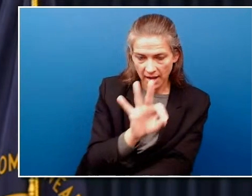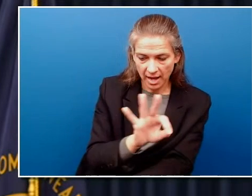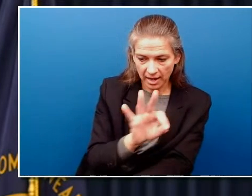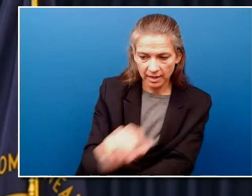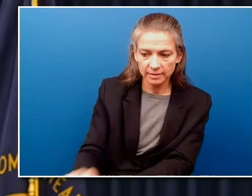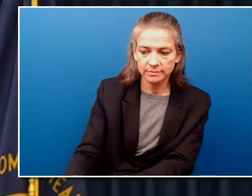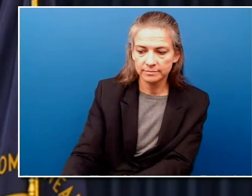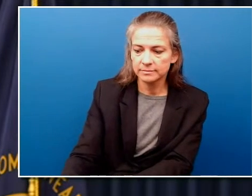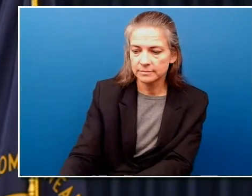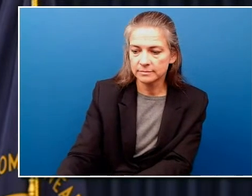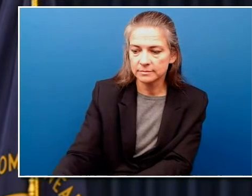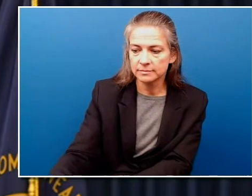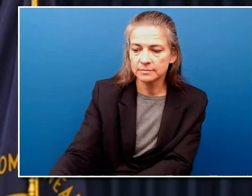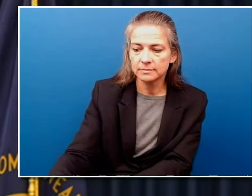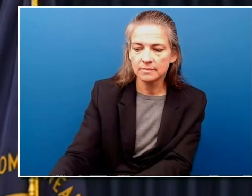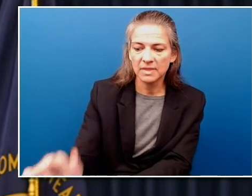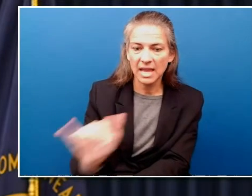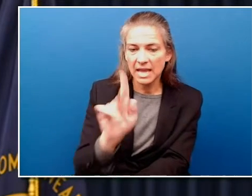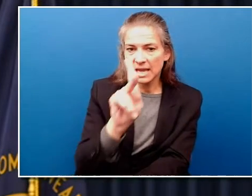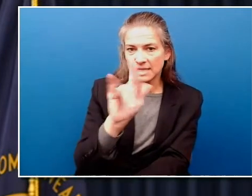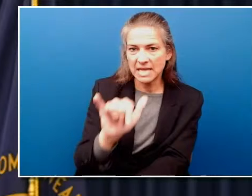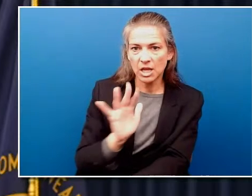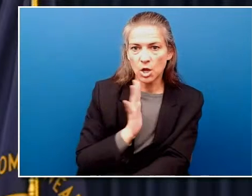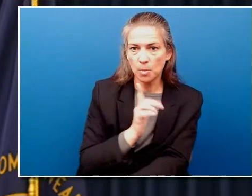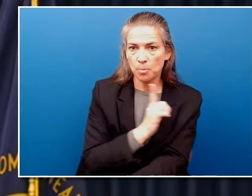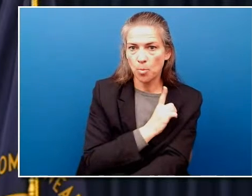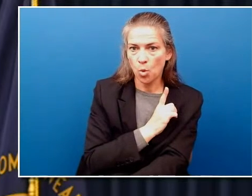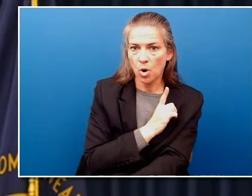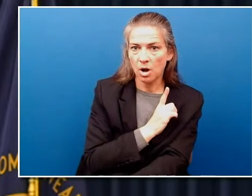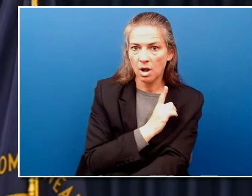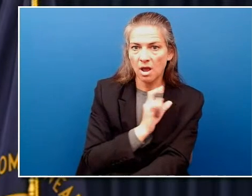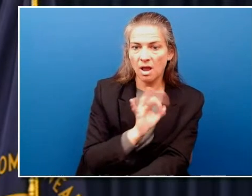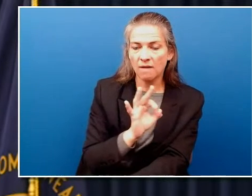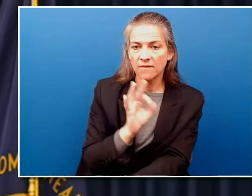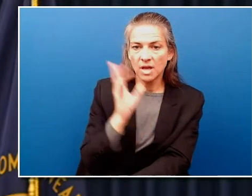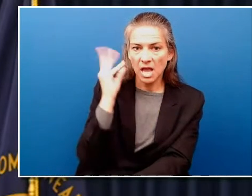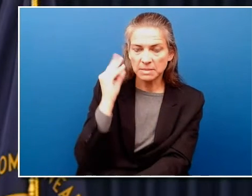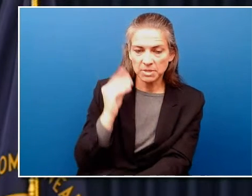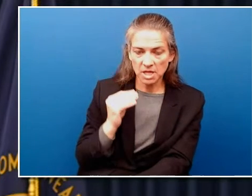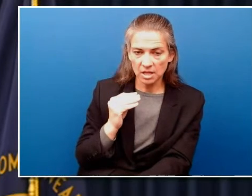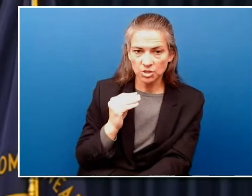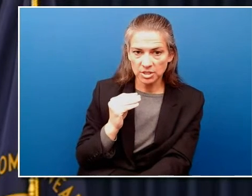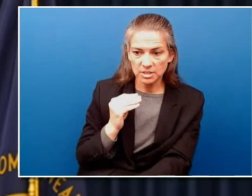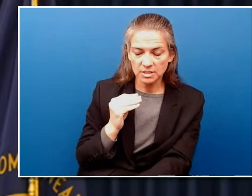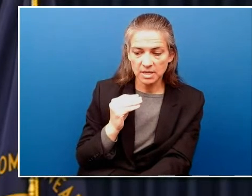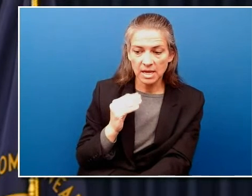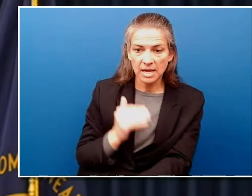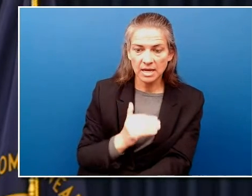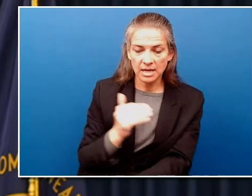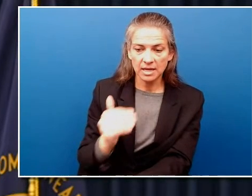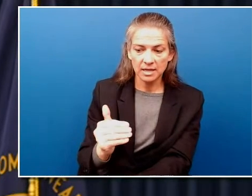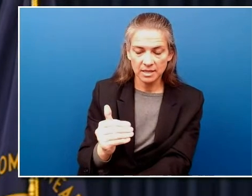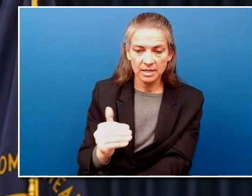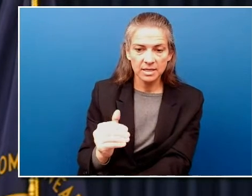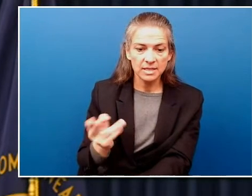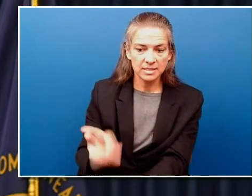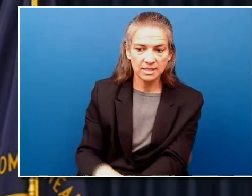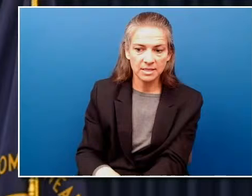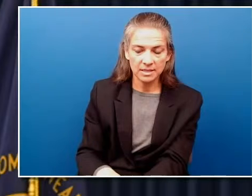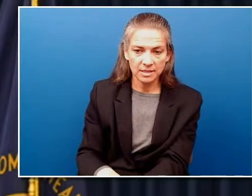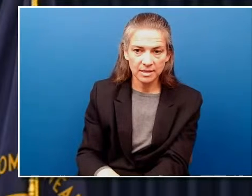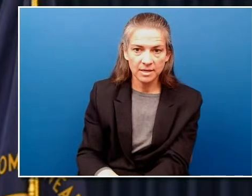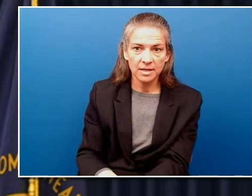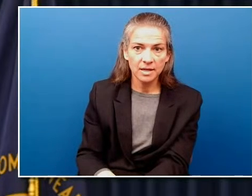Board of Cosmetology and changes the process for violations. Next, I signed Senate Bill 18. This